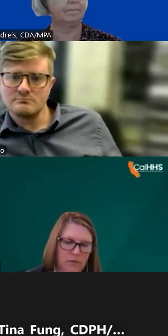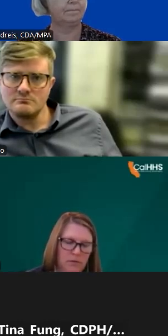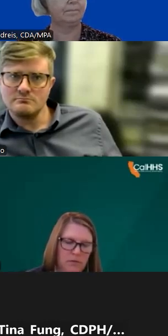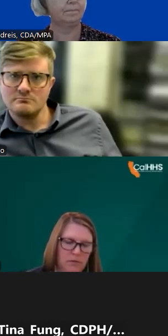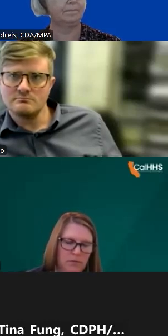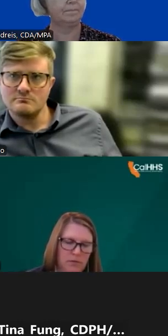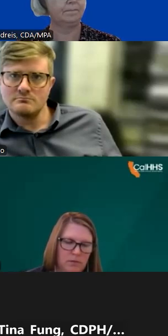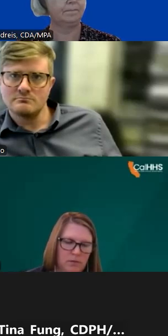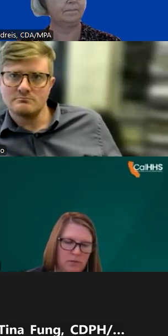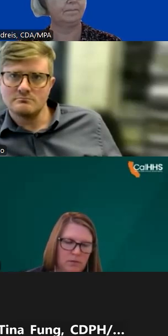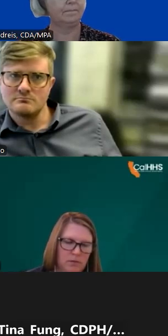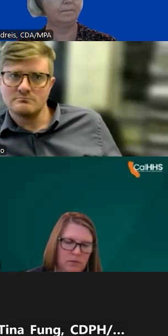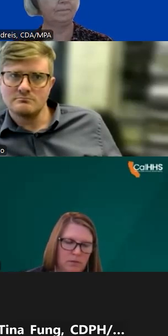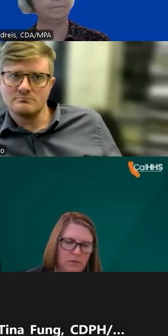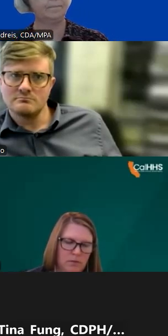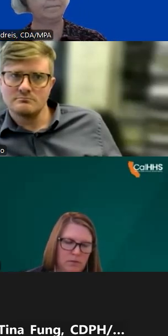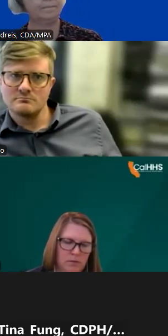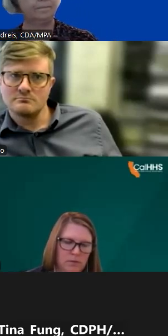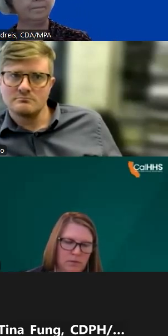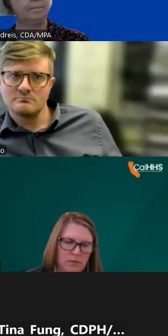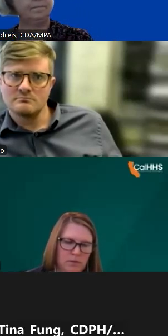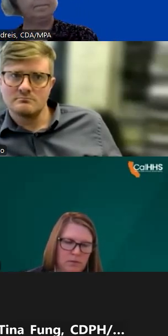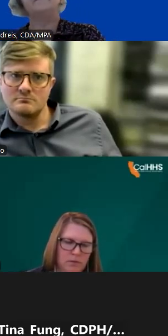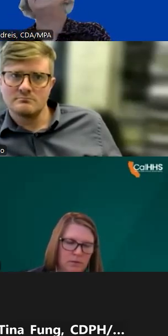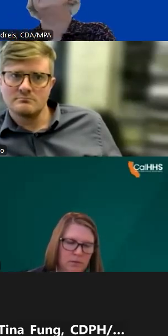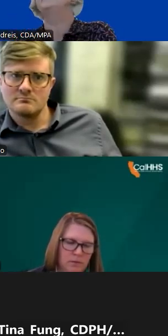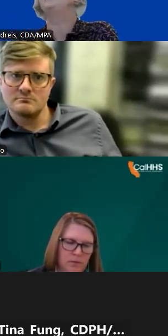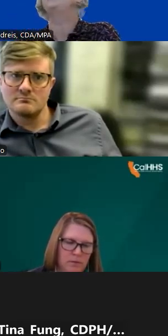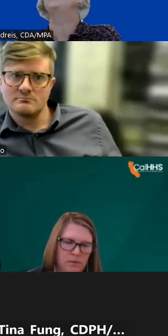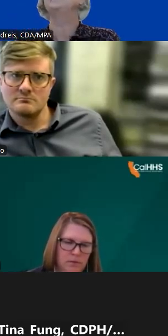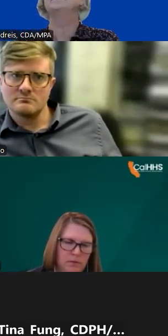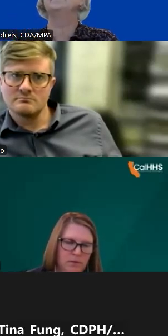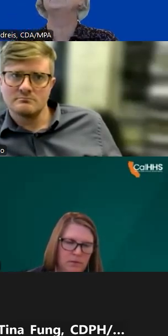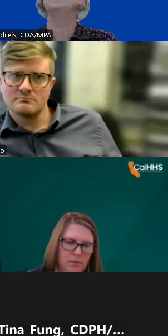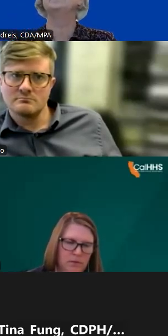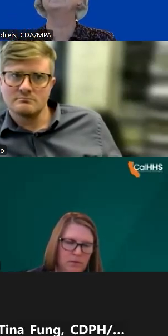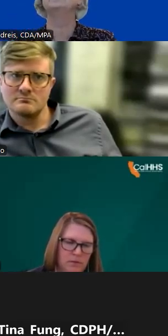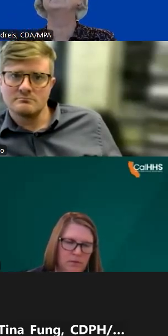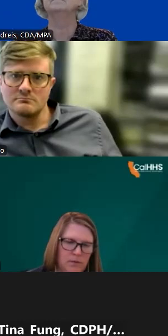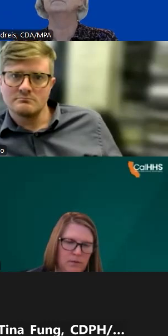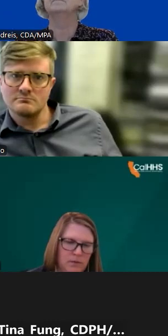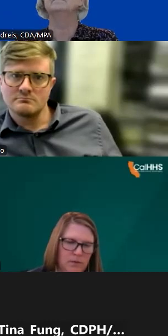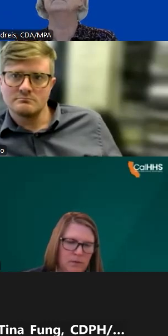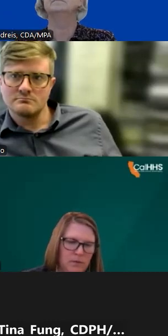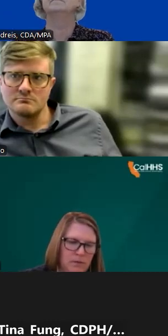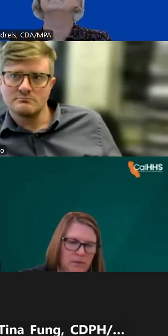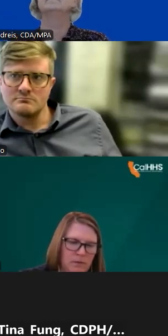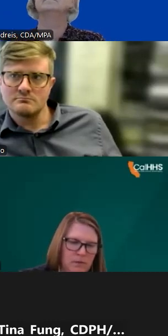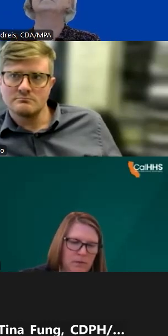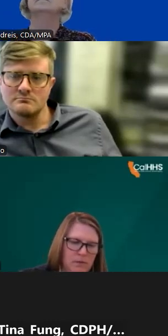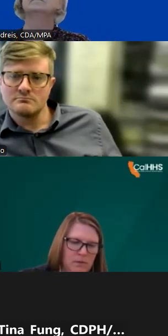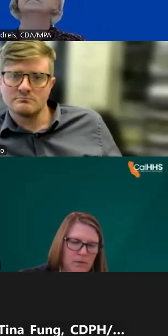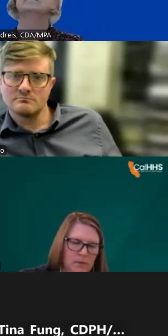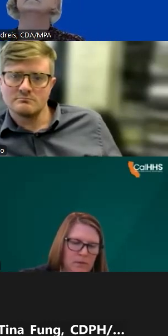Alzheimer's Association could be very out there and aggressive in telling stories of real people who got